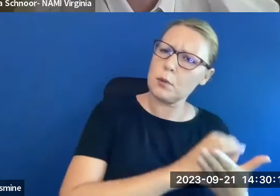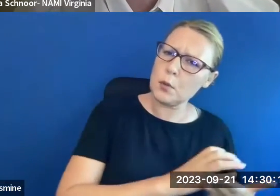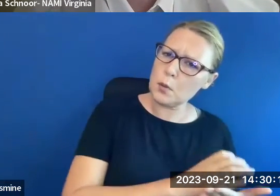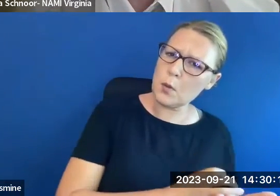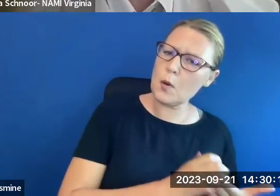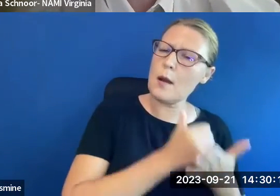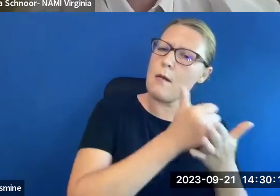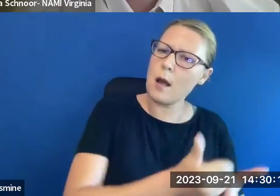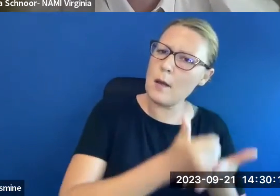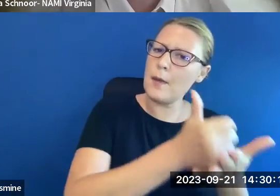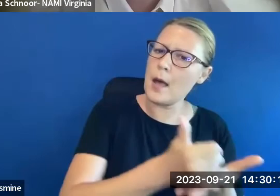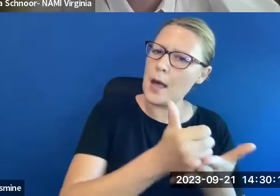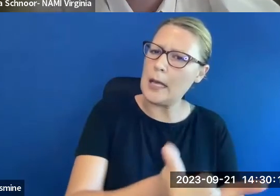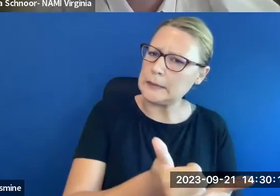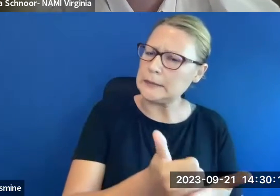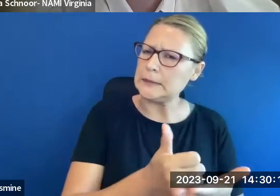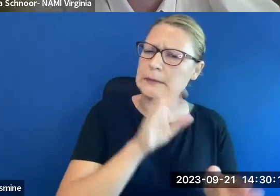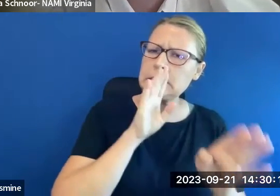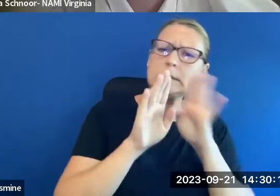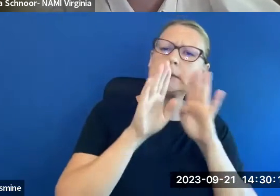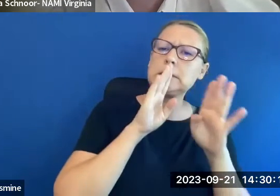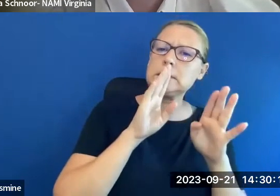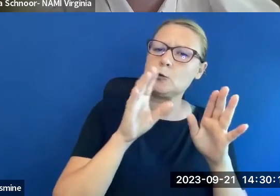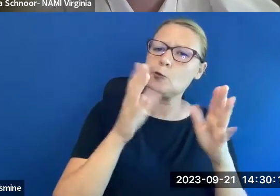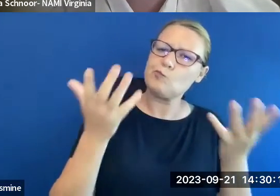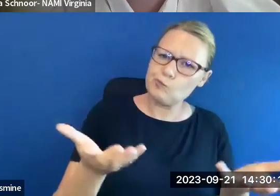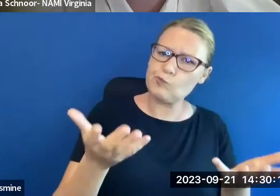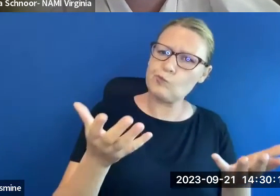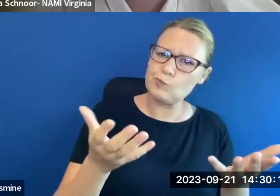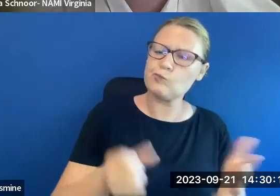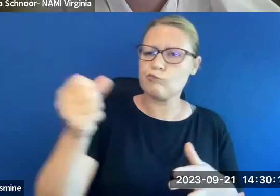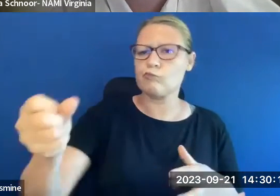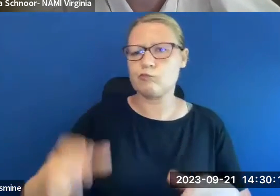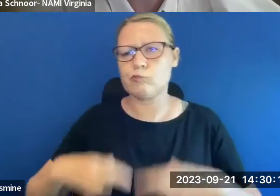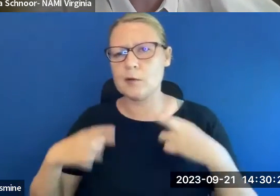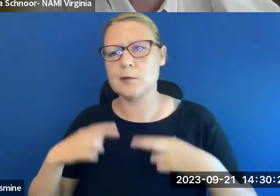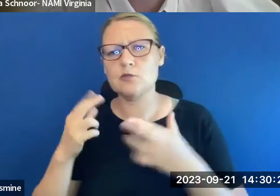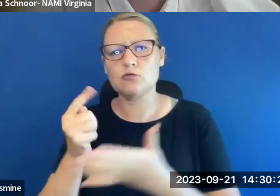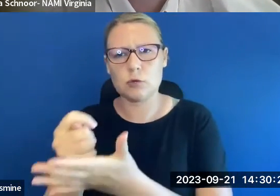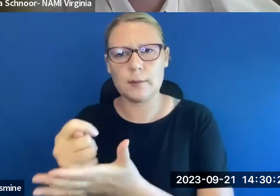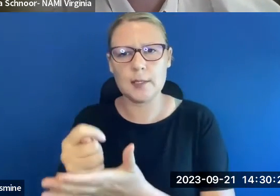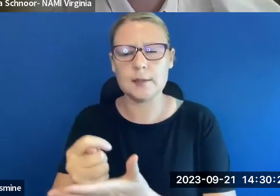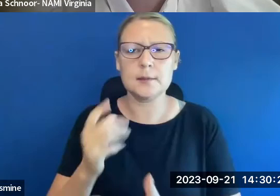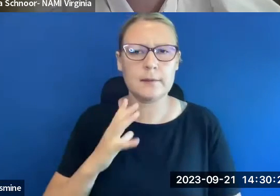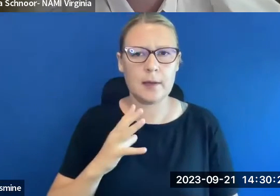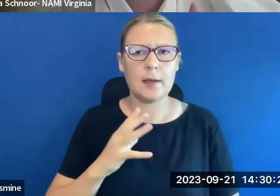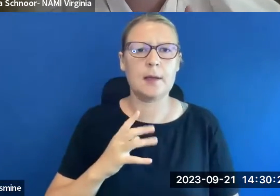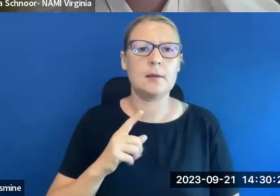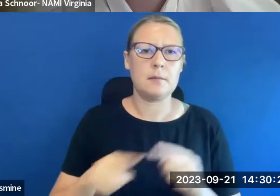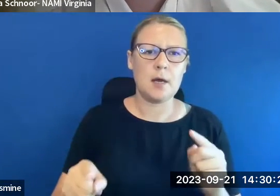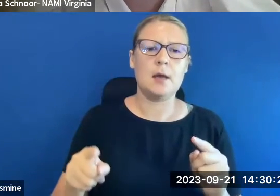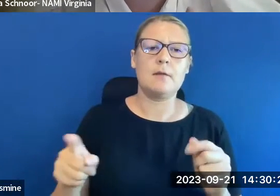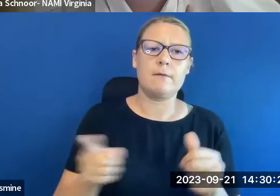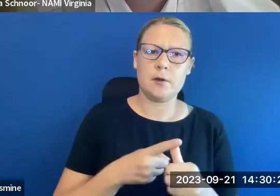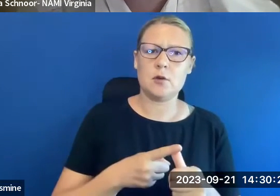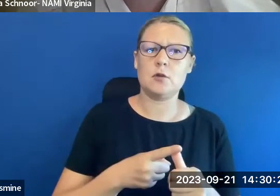after having, you know, operated in the best of faith and working with the other options that are available, and that's still something that you and your